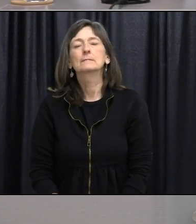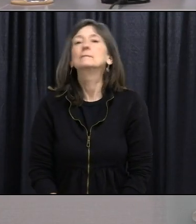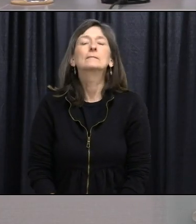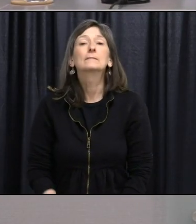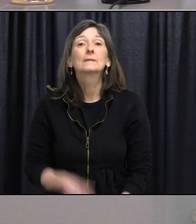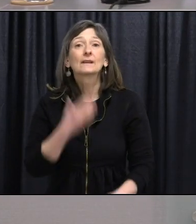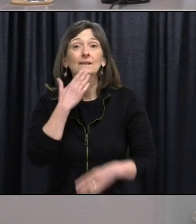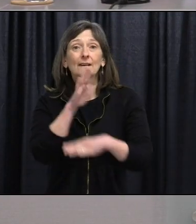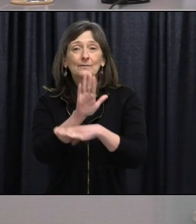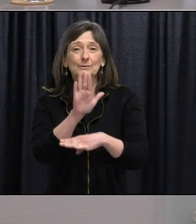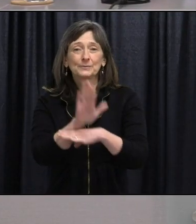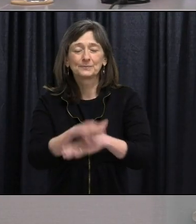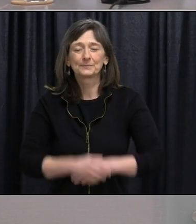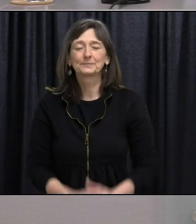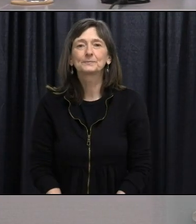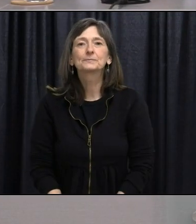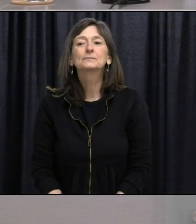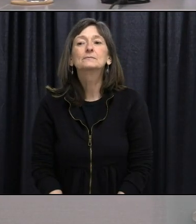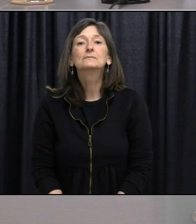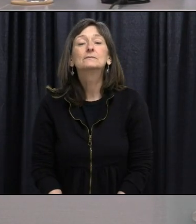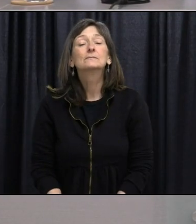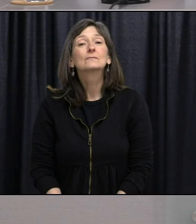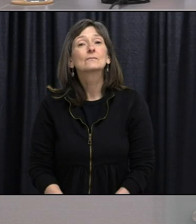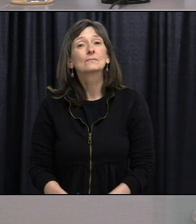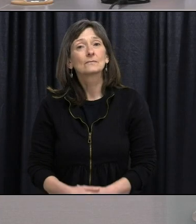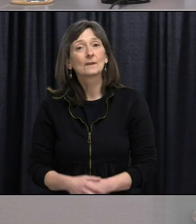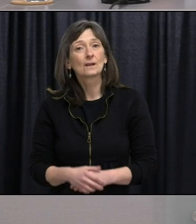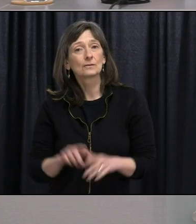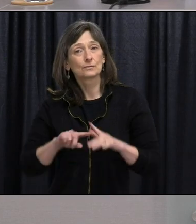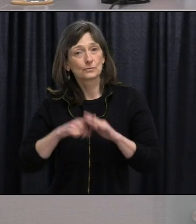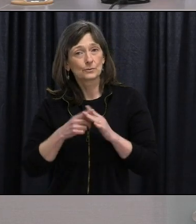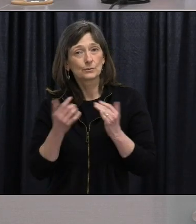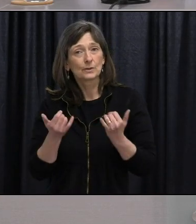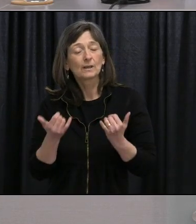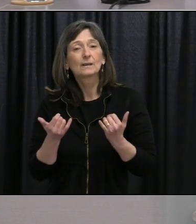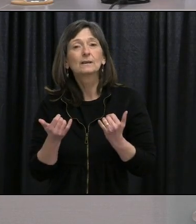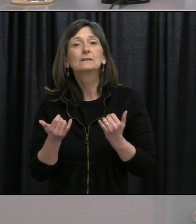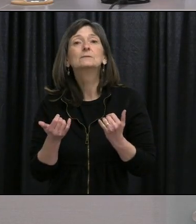Good afternoon, everyone, and we will start our media availability today